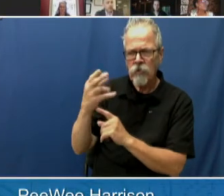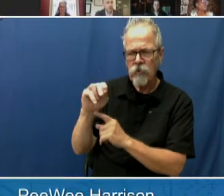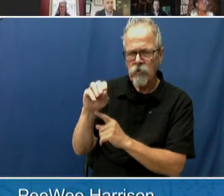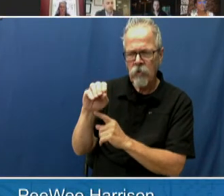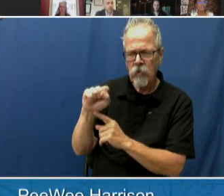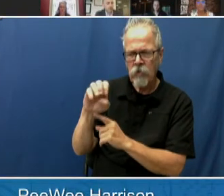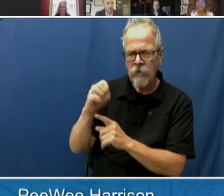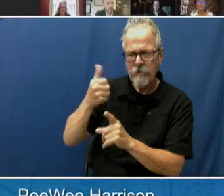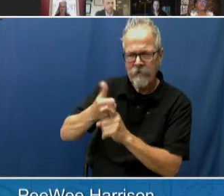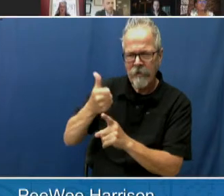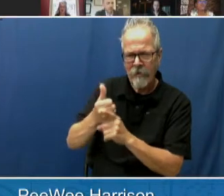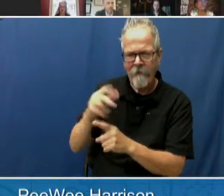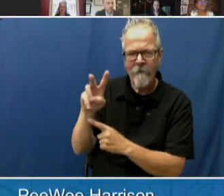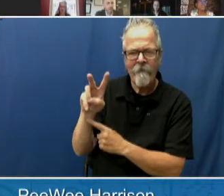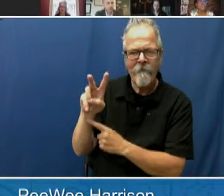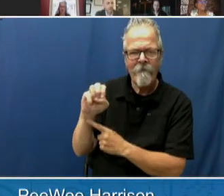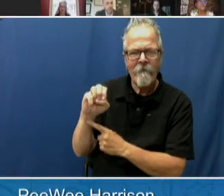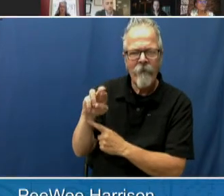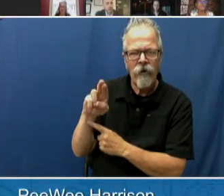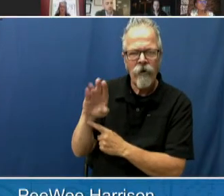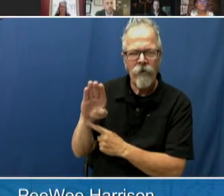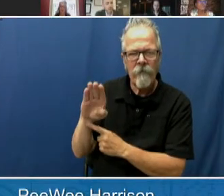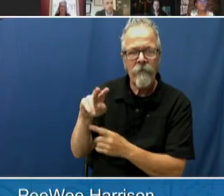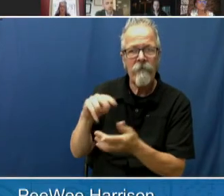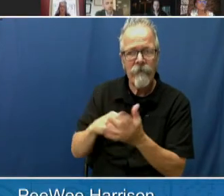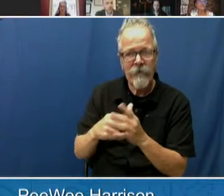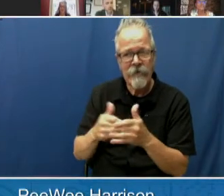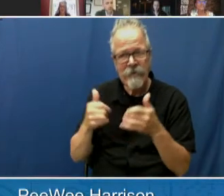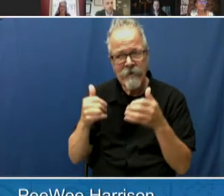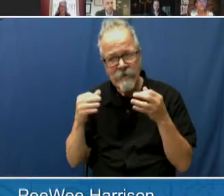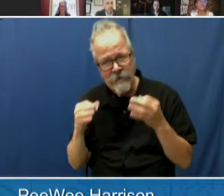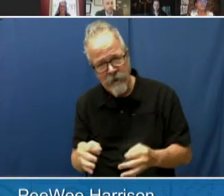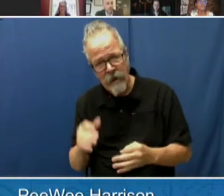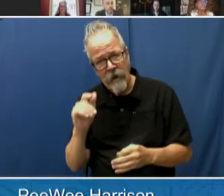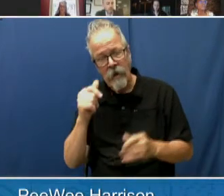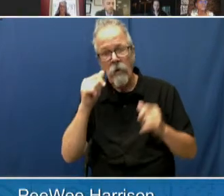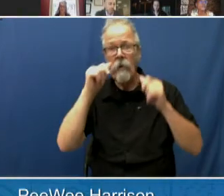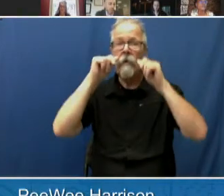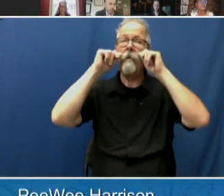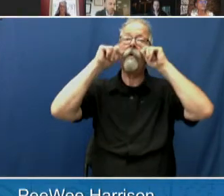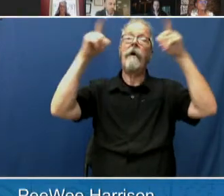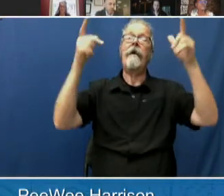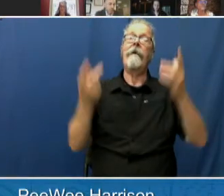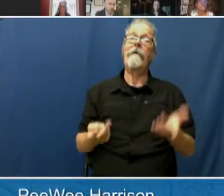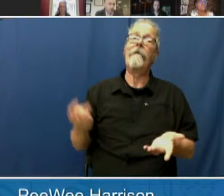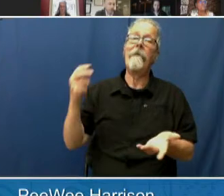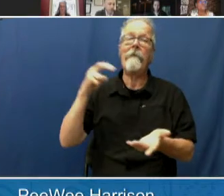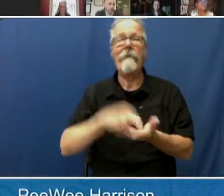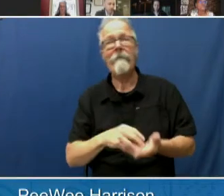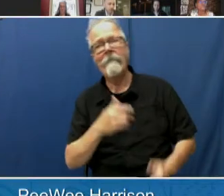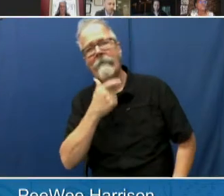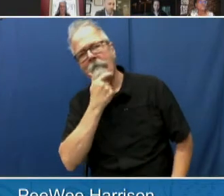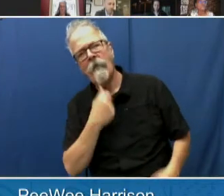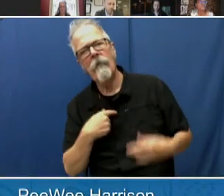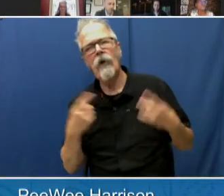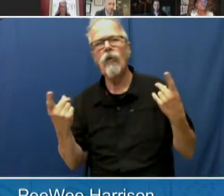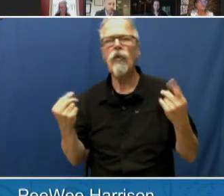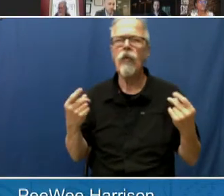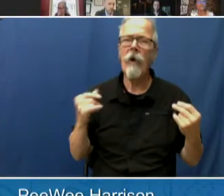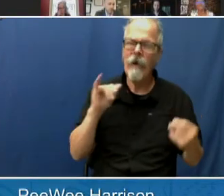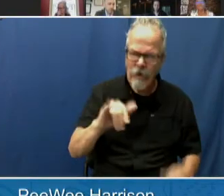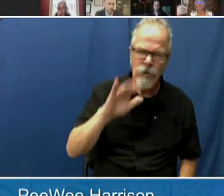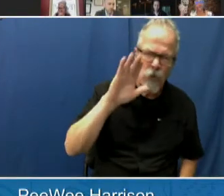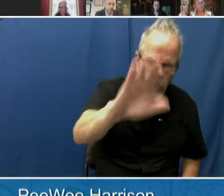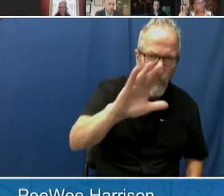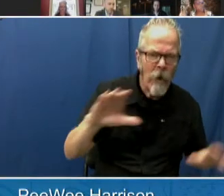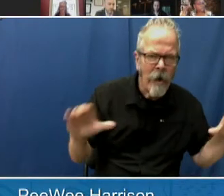and you get out, and you get to choose what you want to do. It's an action, right? You get to choose to love your wife, choose to love your husband, choose to love your